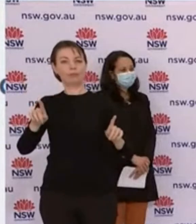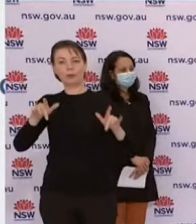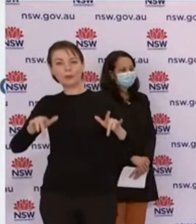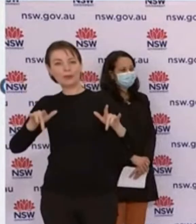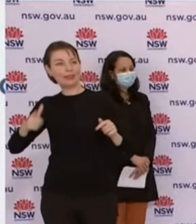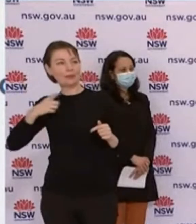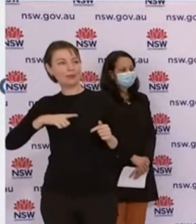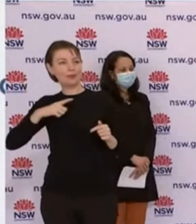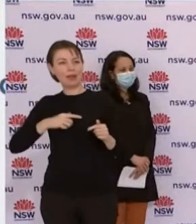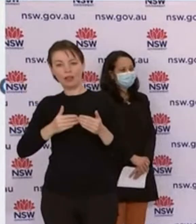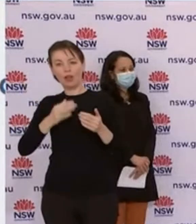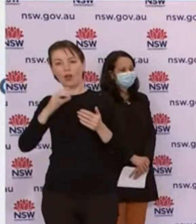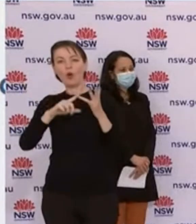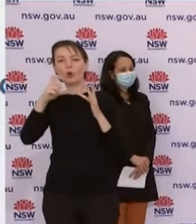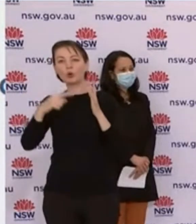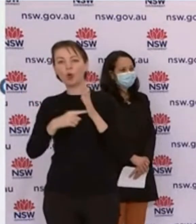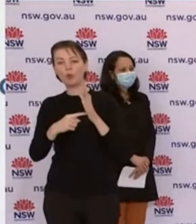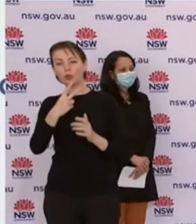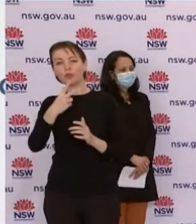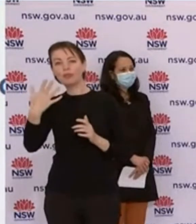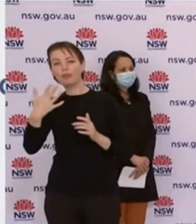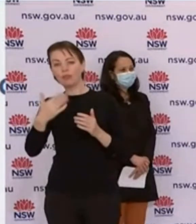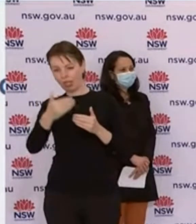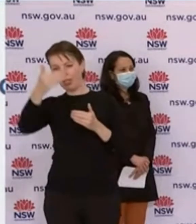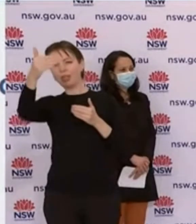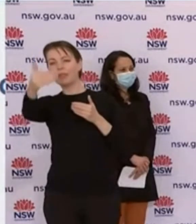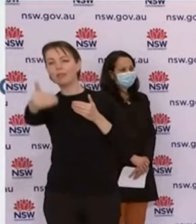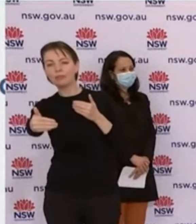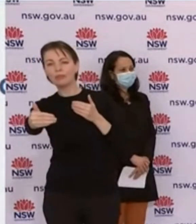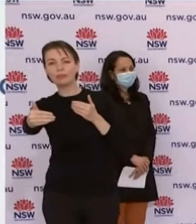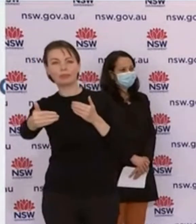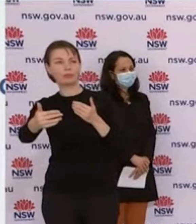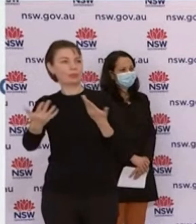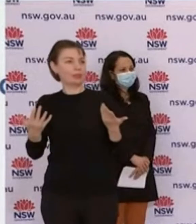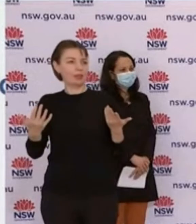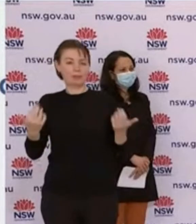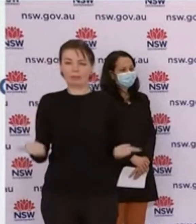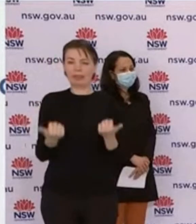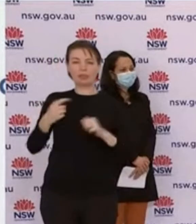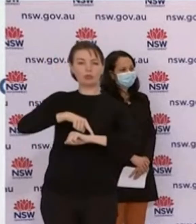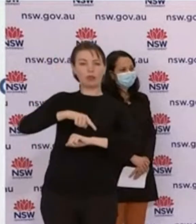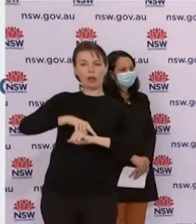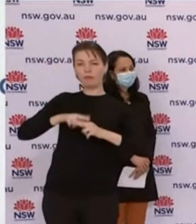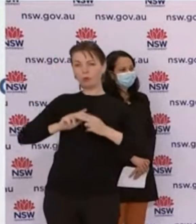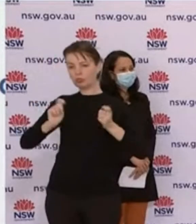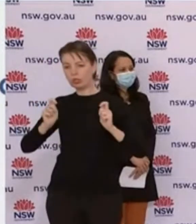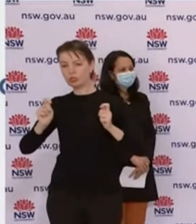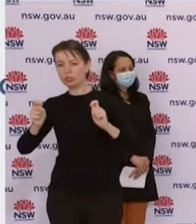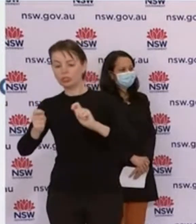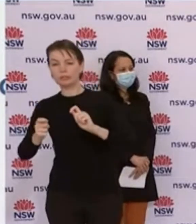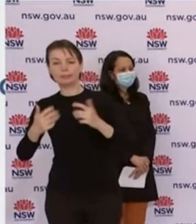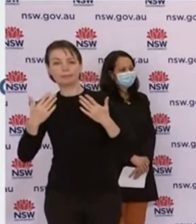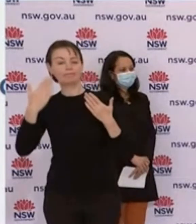25 is still some time away in the COVID world. So I just ask everybody for their patience. Please know the return to school will be safe. We don't want to see any